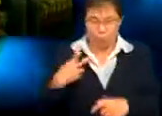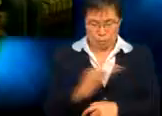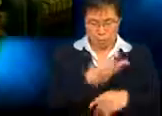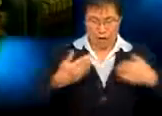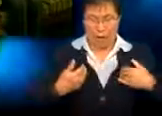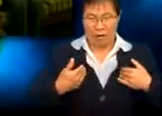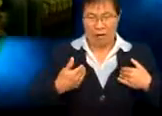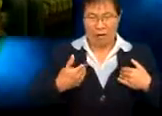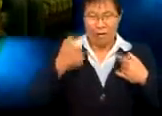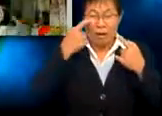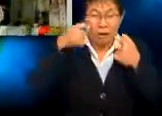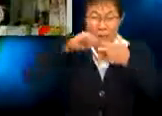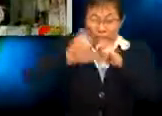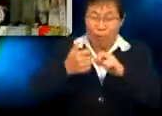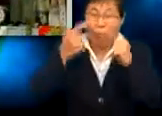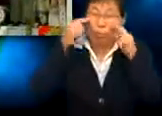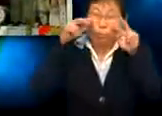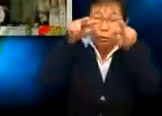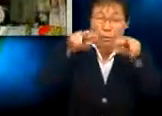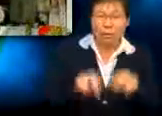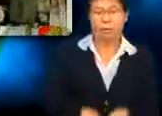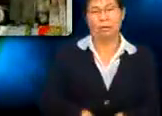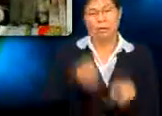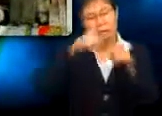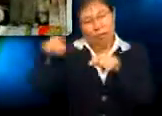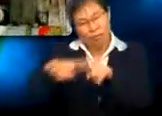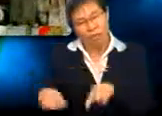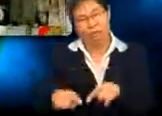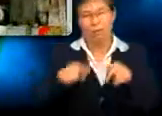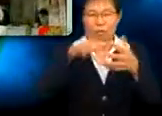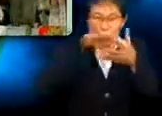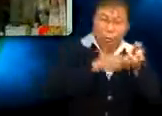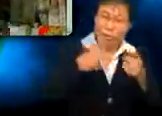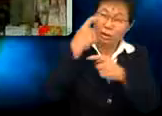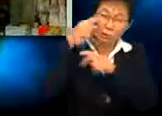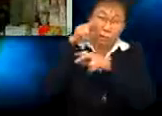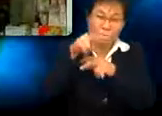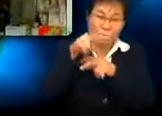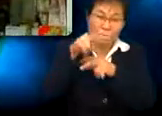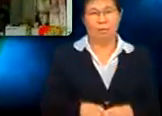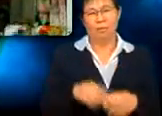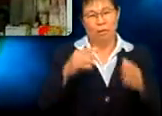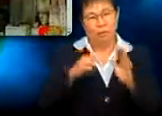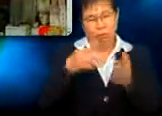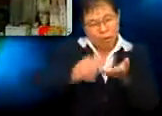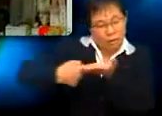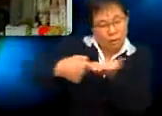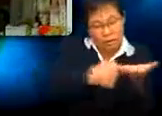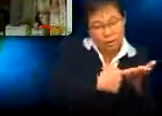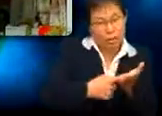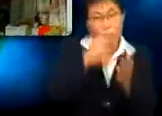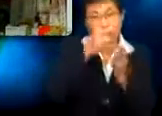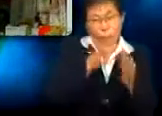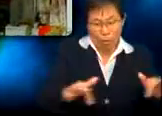have defects in vision. There are various defects in vision. We shall discuss two